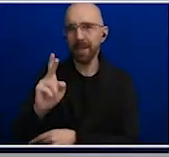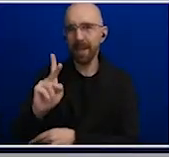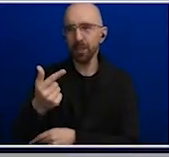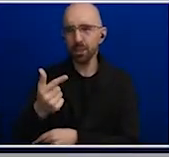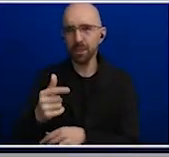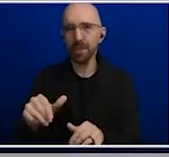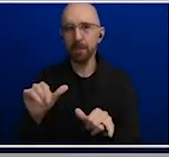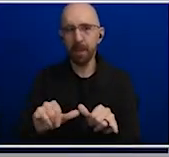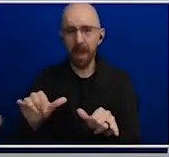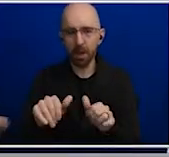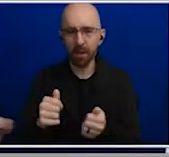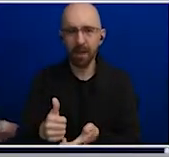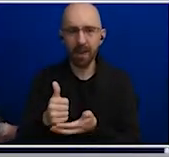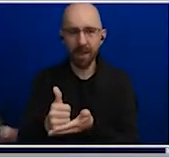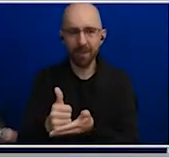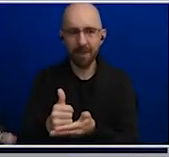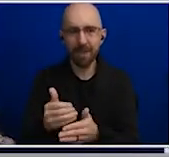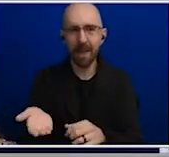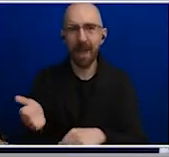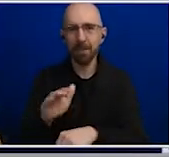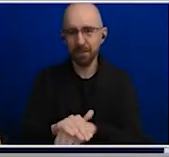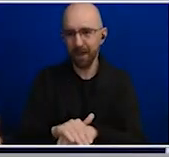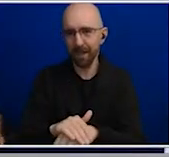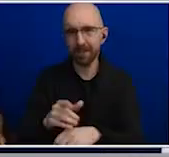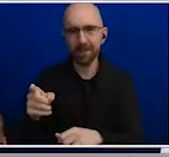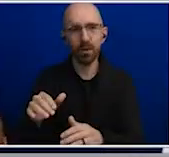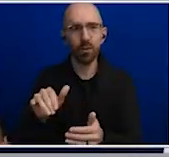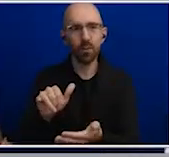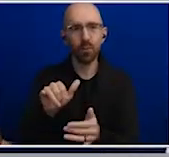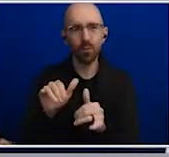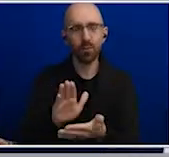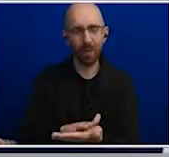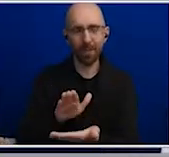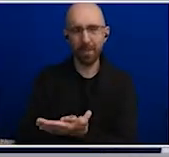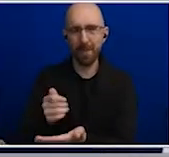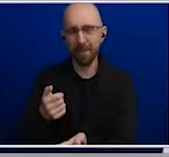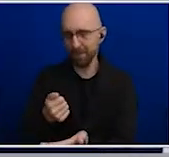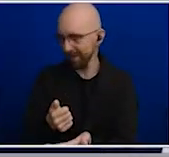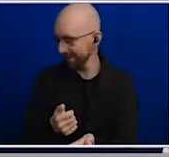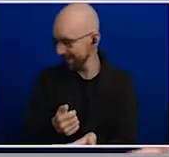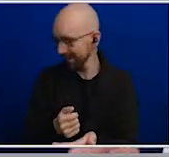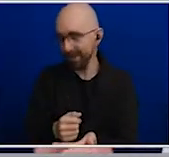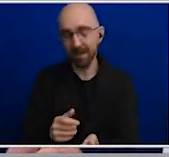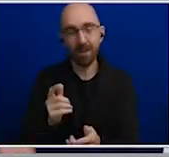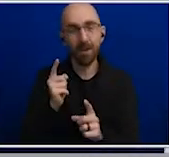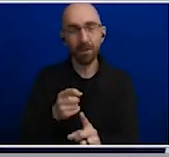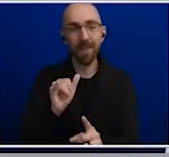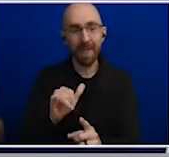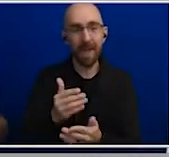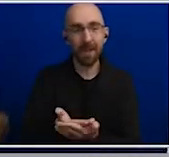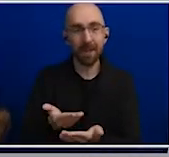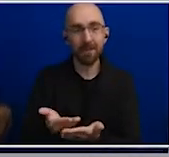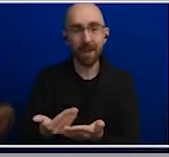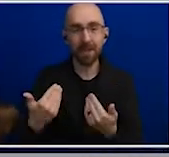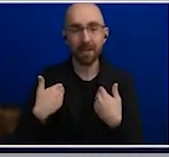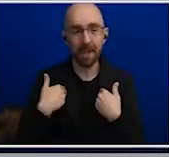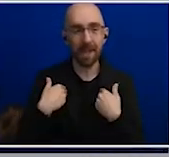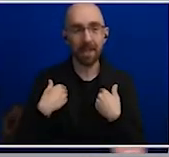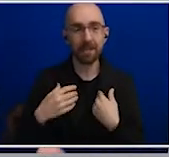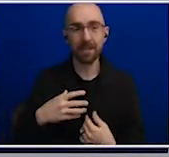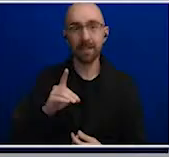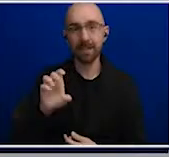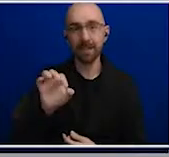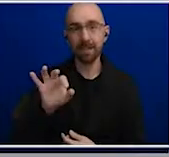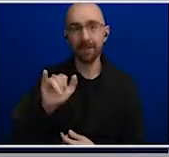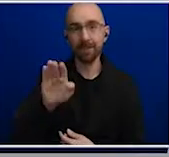helpfully optimize the heart rhythm a little bit. And then ultimately that device also has a defibrillator in place that is